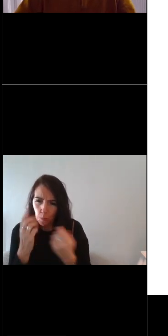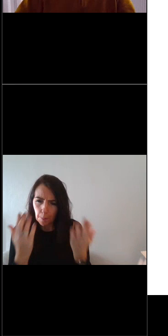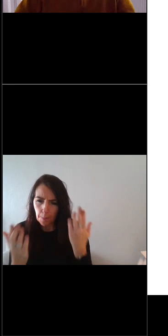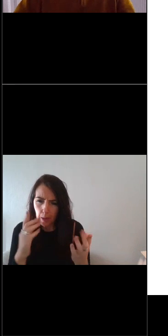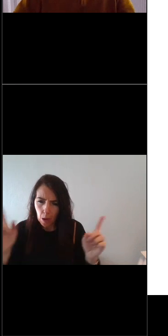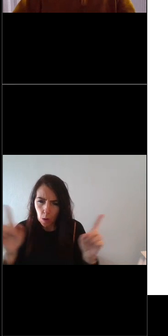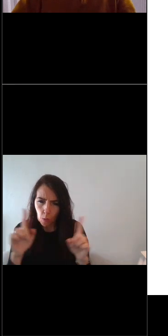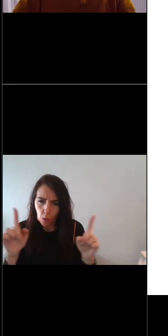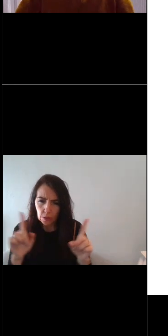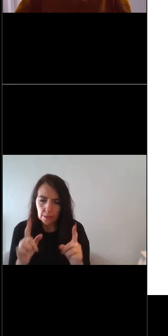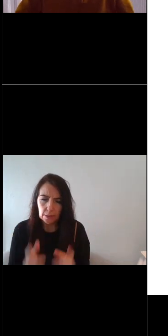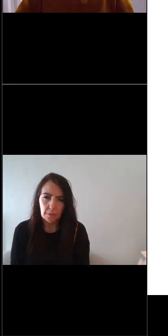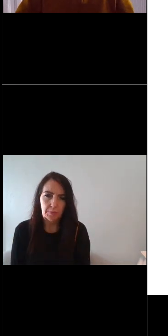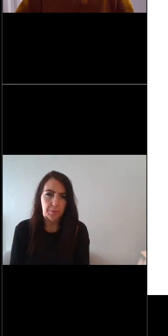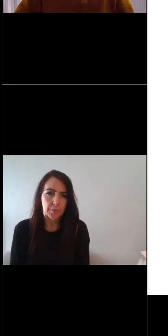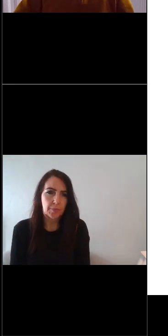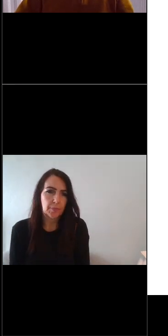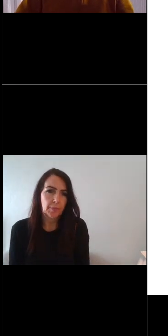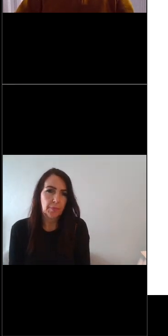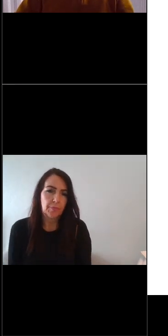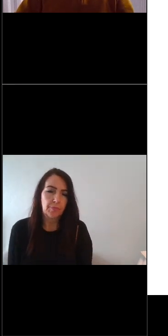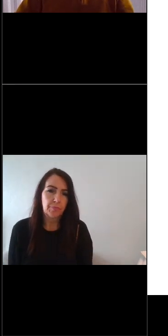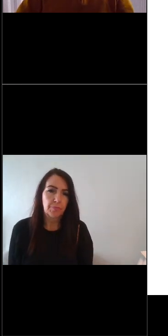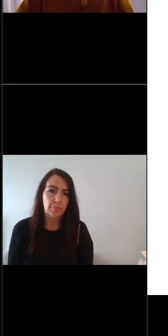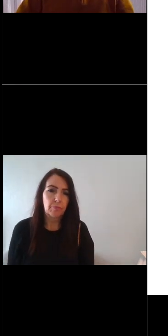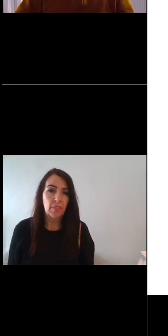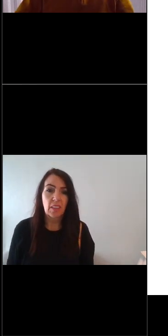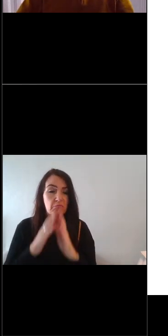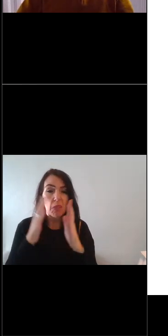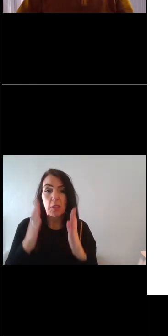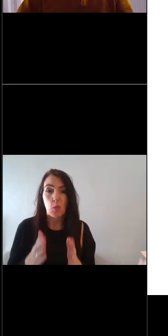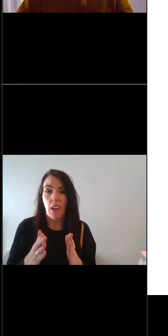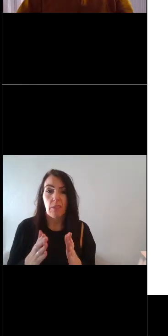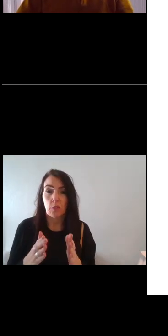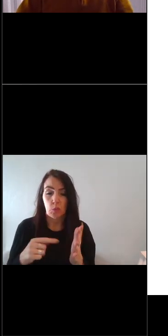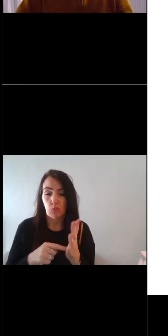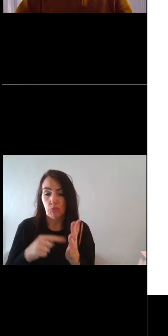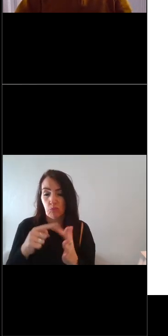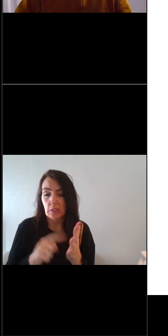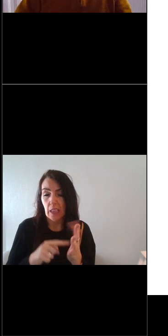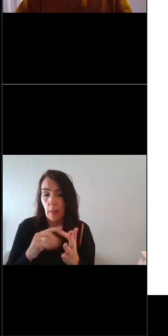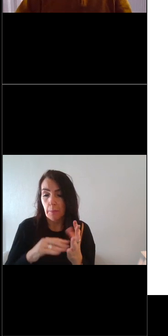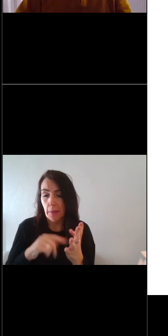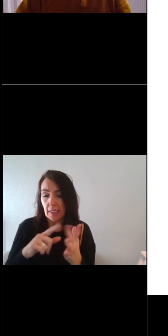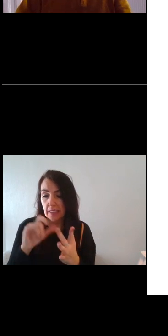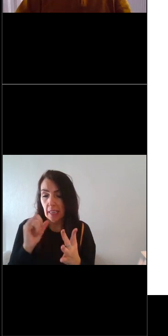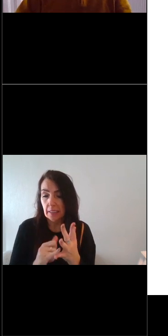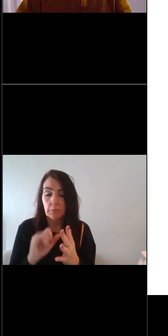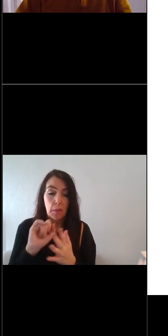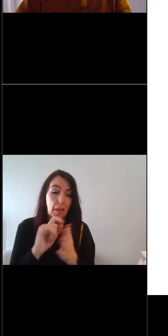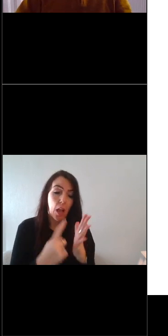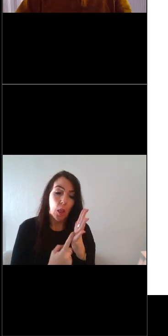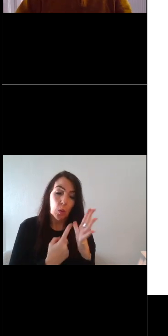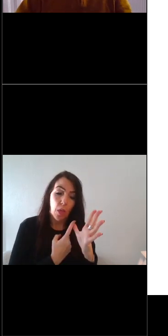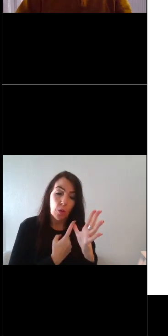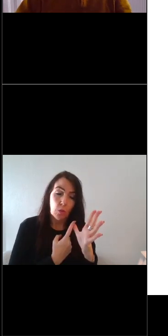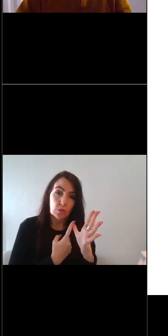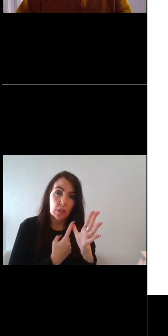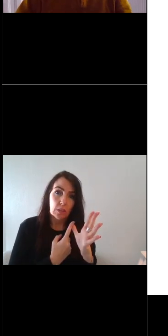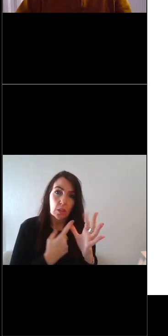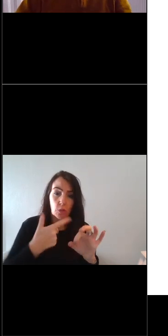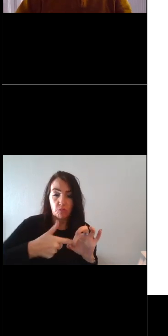sources. It may not be that you have to have telematics to do that. If you are a local authority fleet and you refuel the vehicles